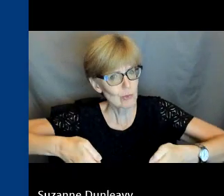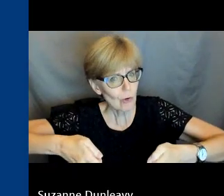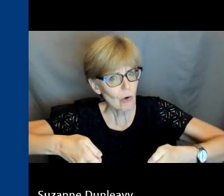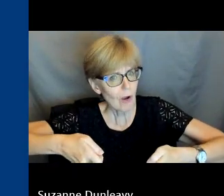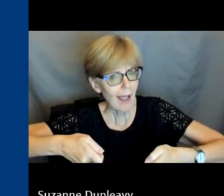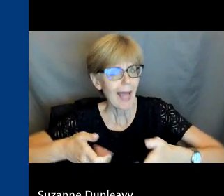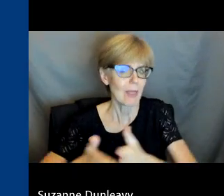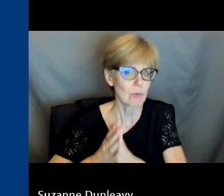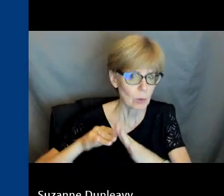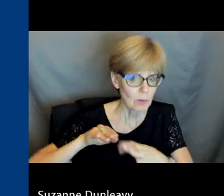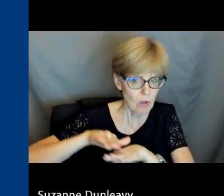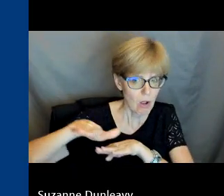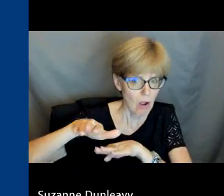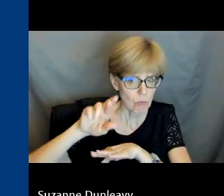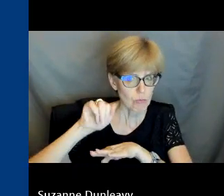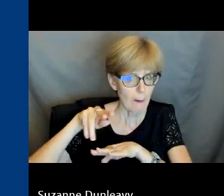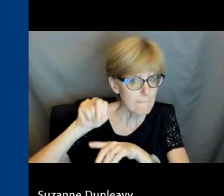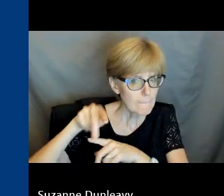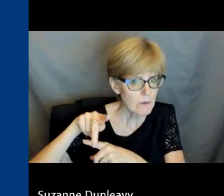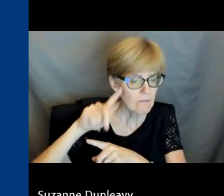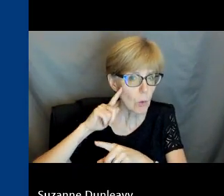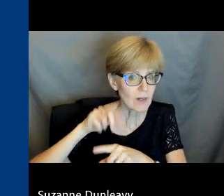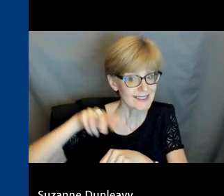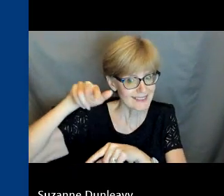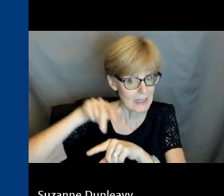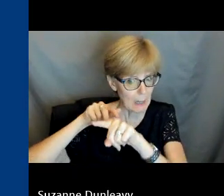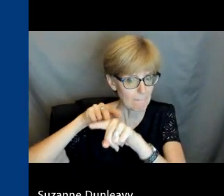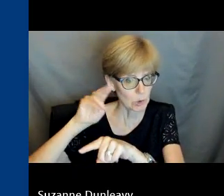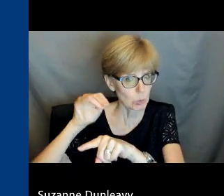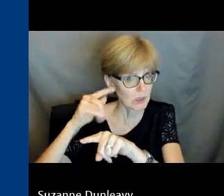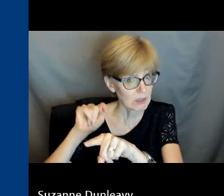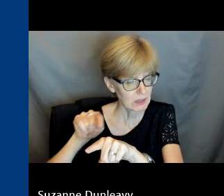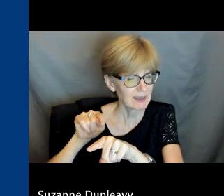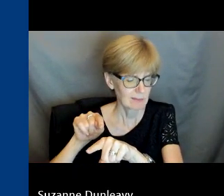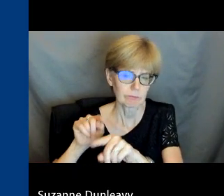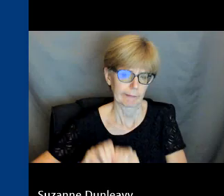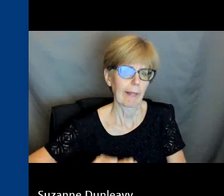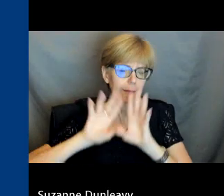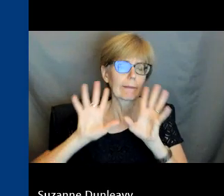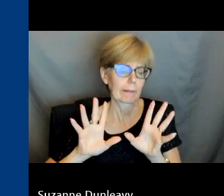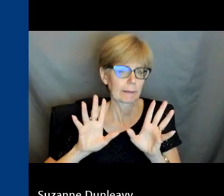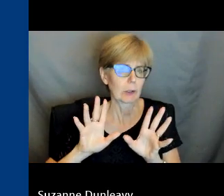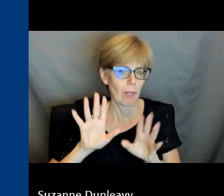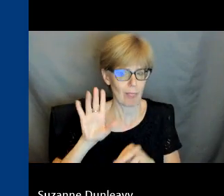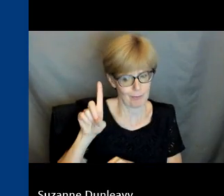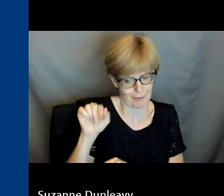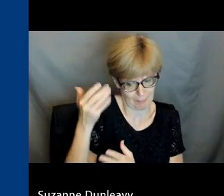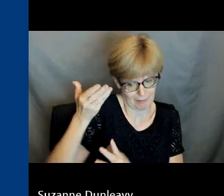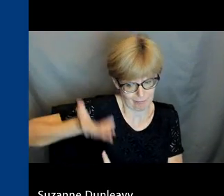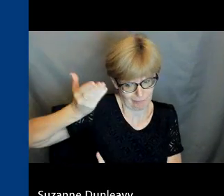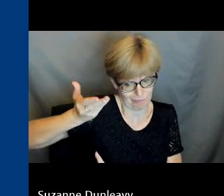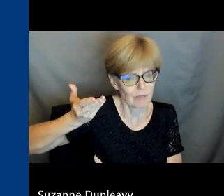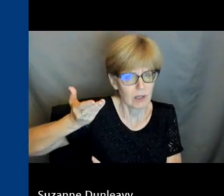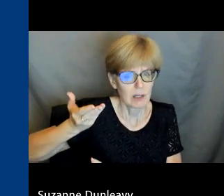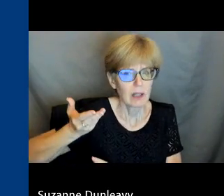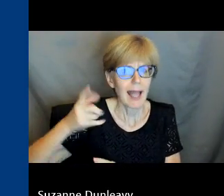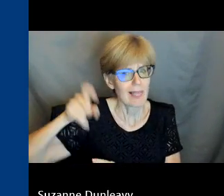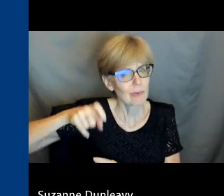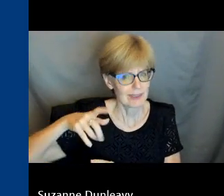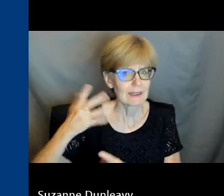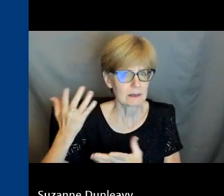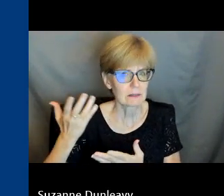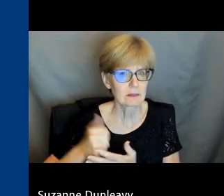ramp for a unit that has stairs, it's very clear what their disability is, what their disability-related need